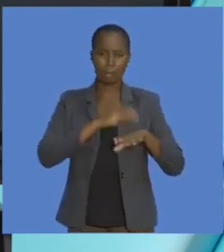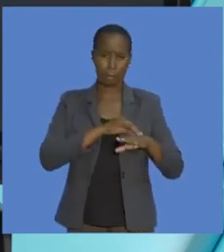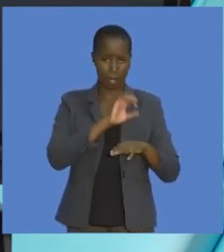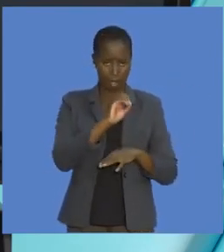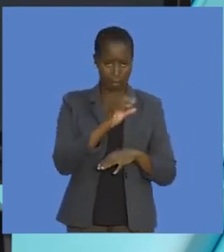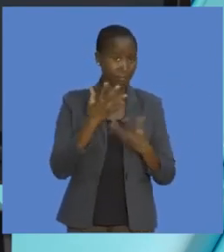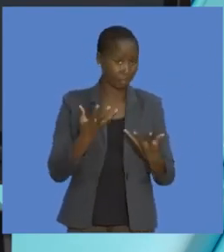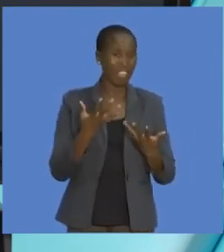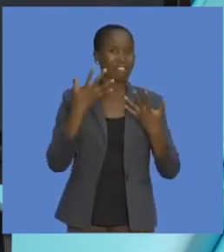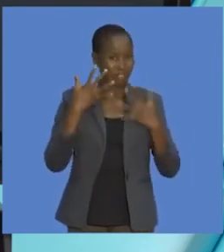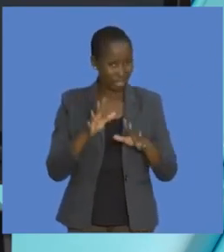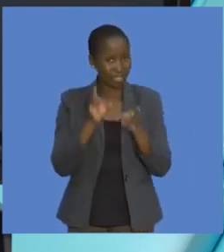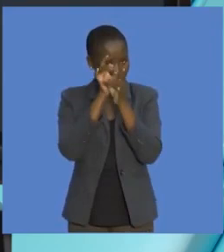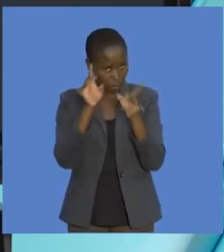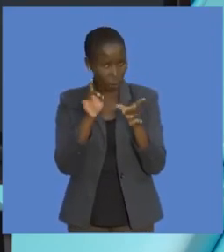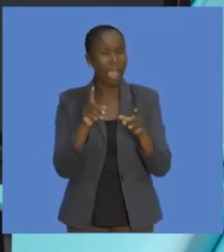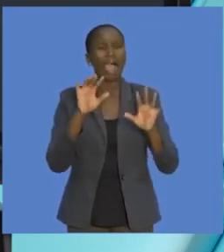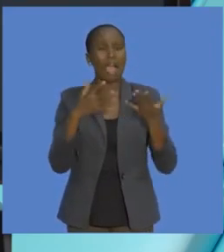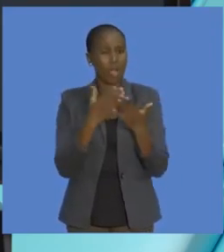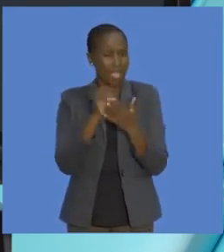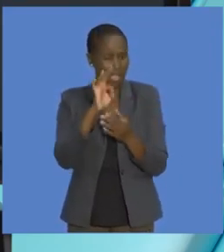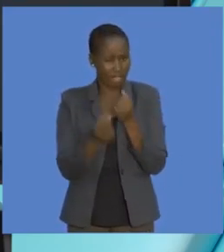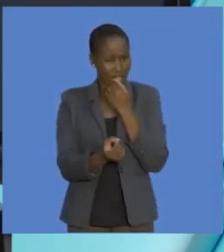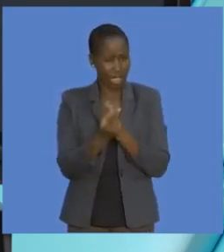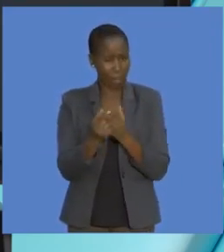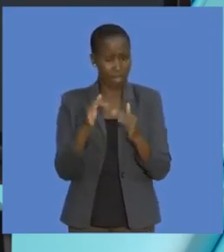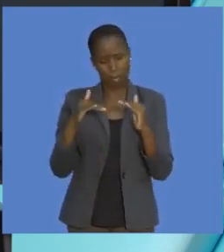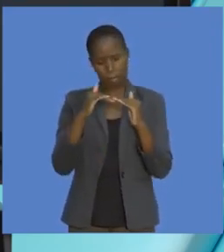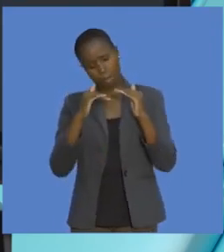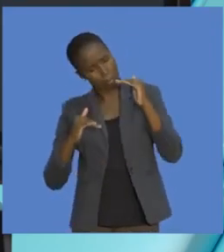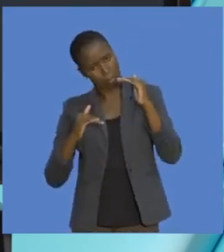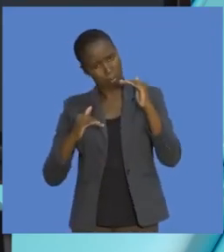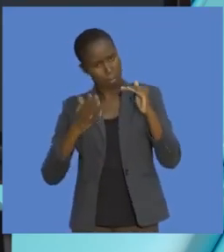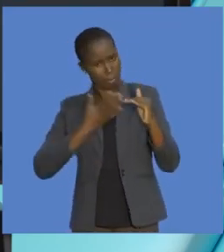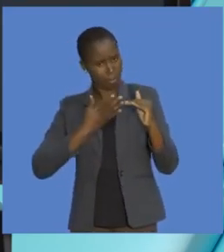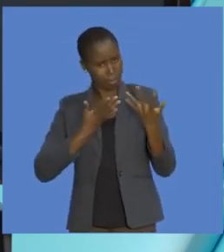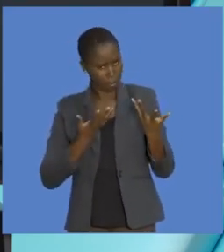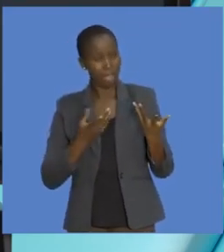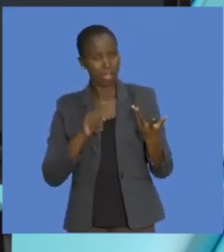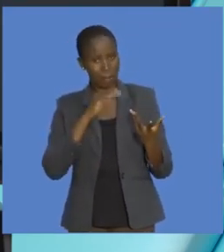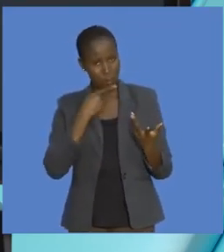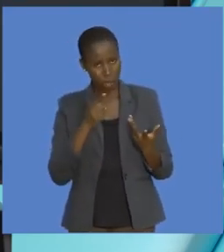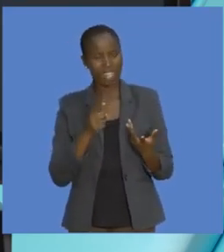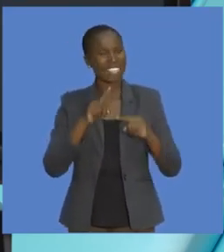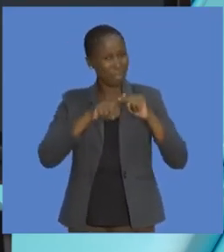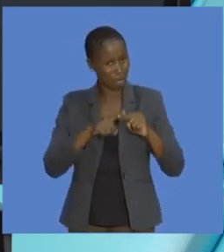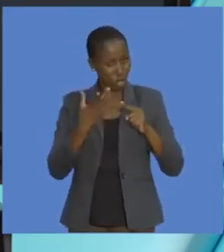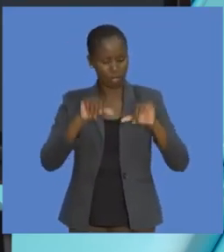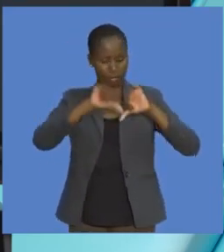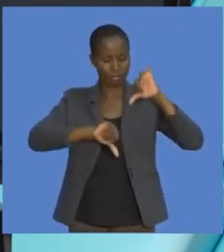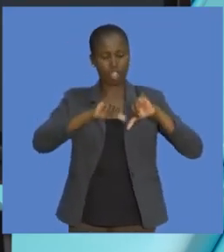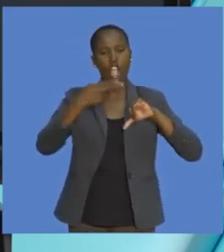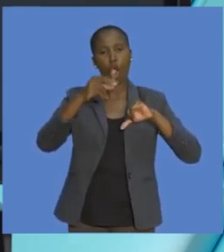possible abnormality where we've discussed what happens with the pituitary gland and its hormones. We've also looked at what happens